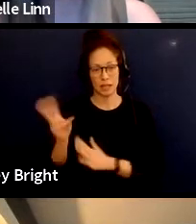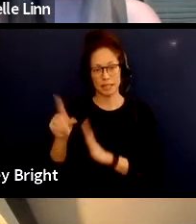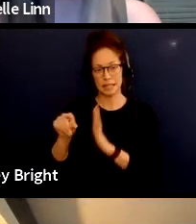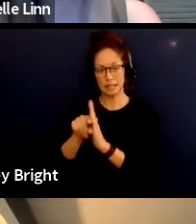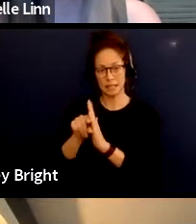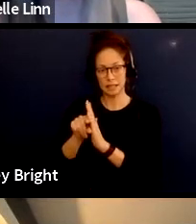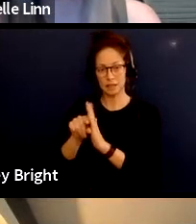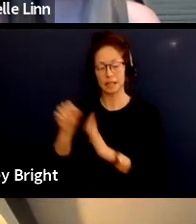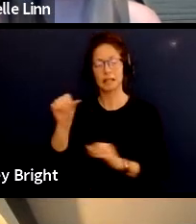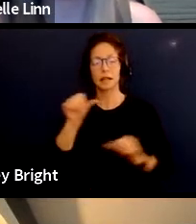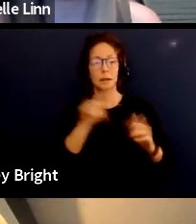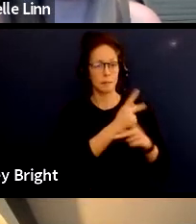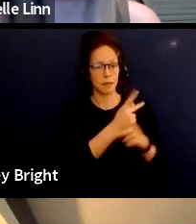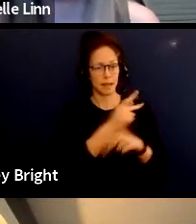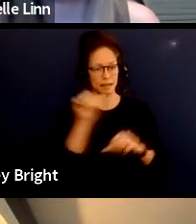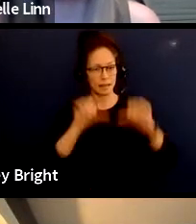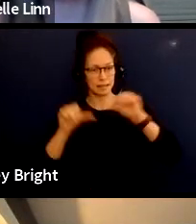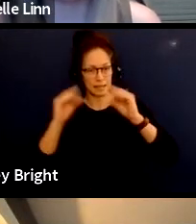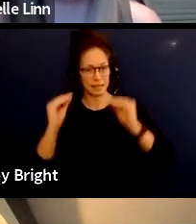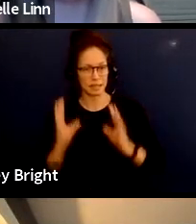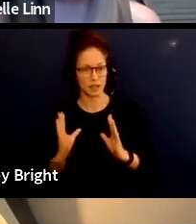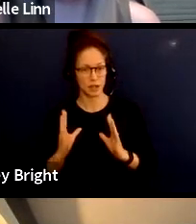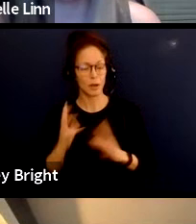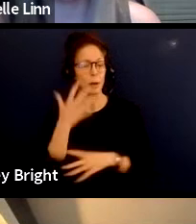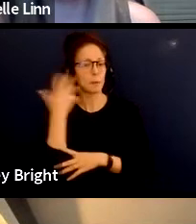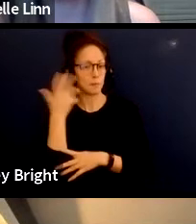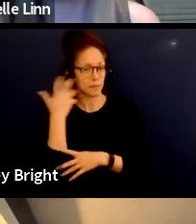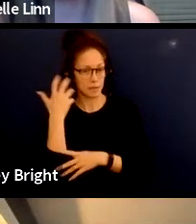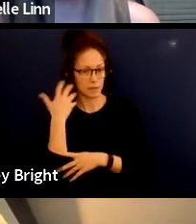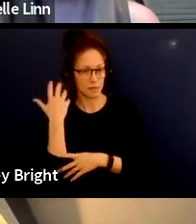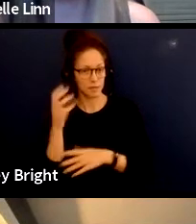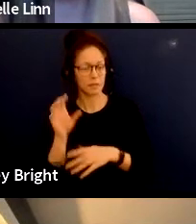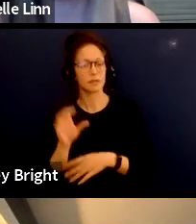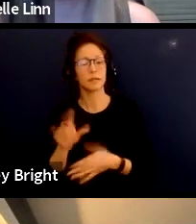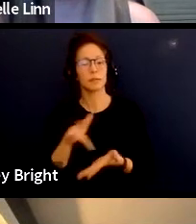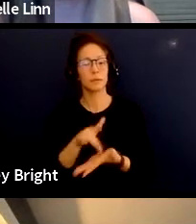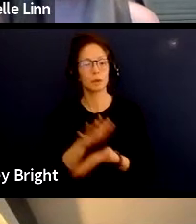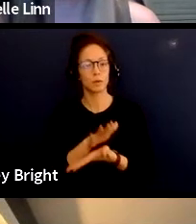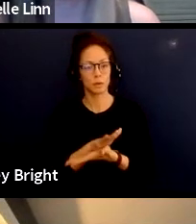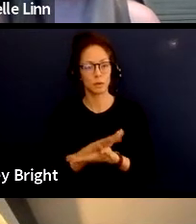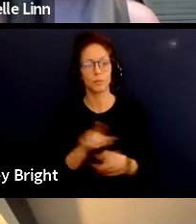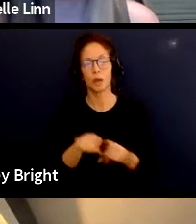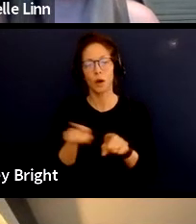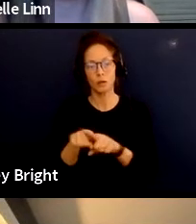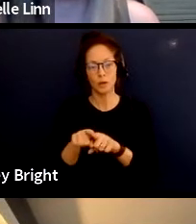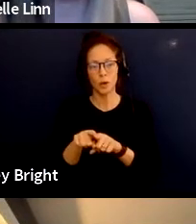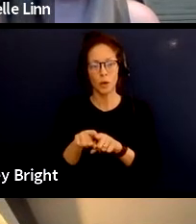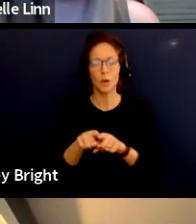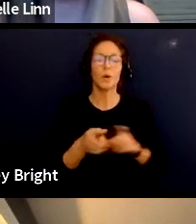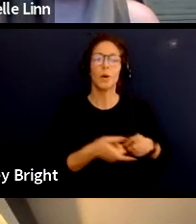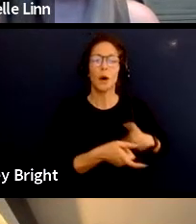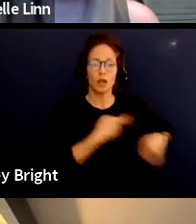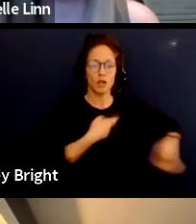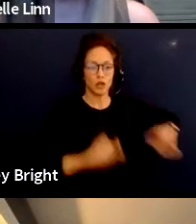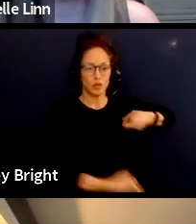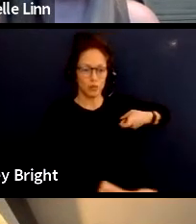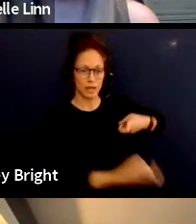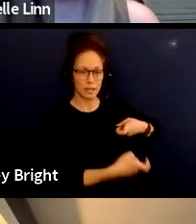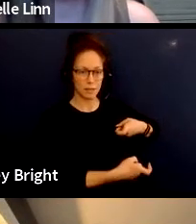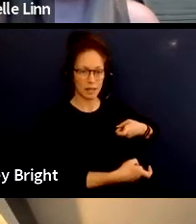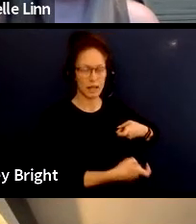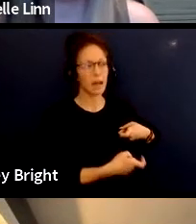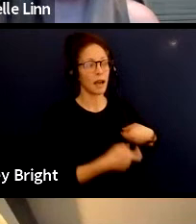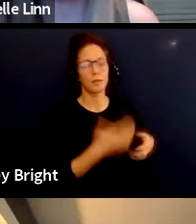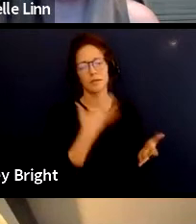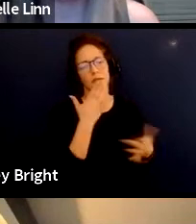science teacher at Stevens Middle School. I'm also a transplant recipient. I was lucky enough 2.5 years